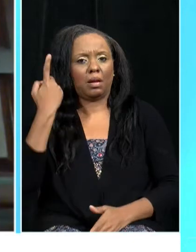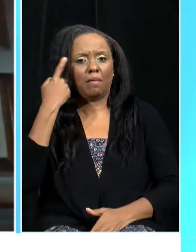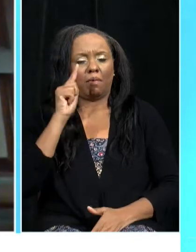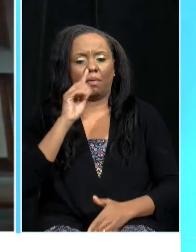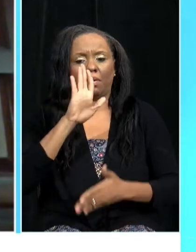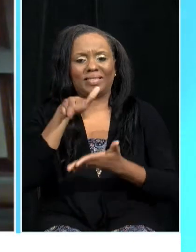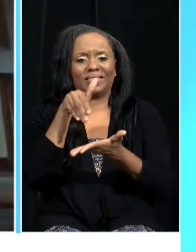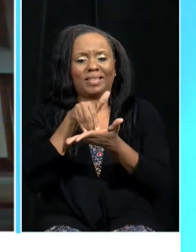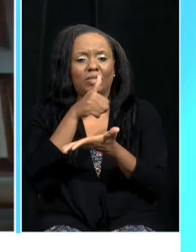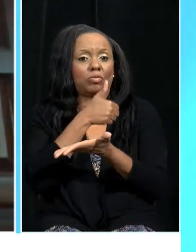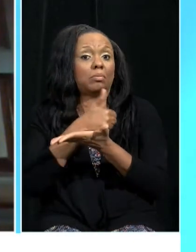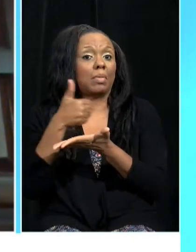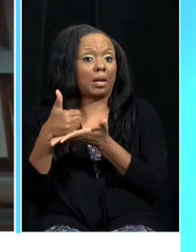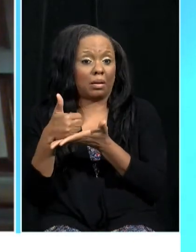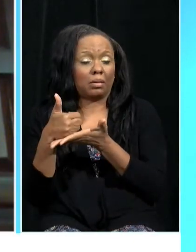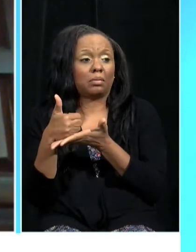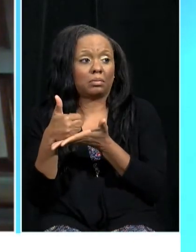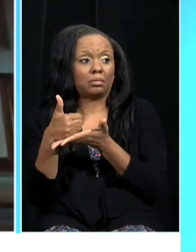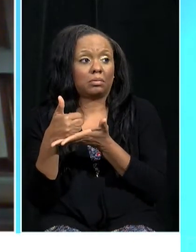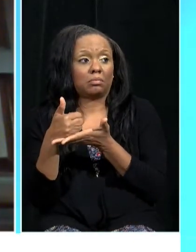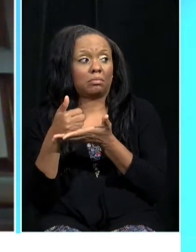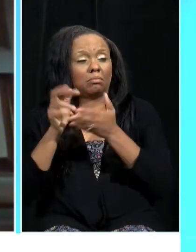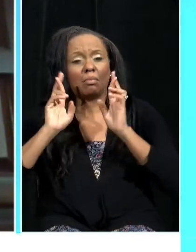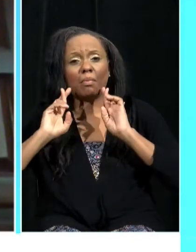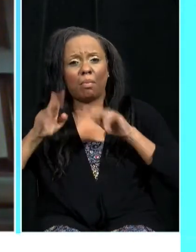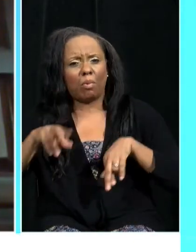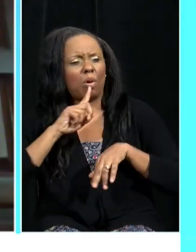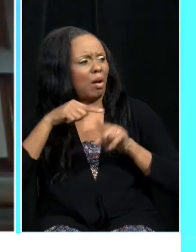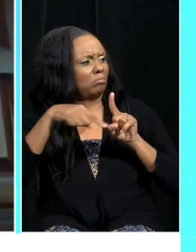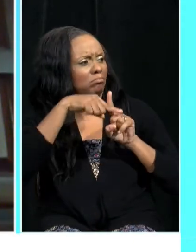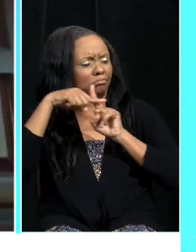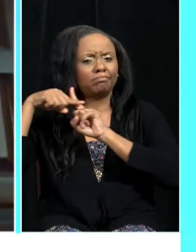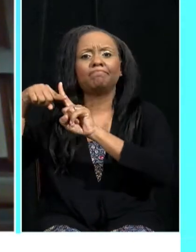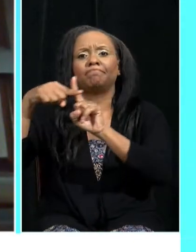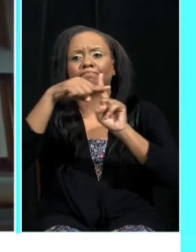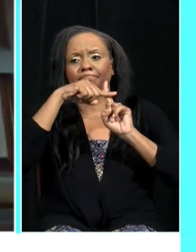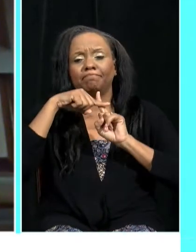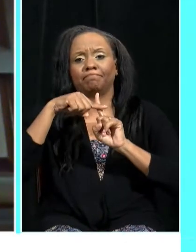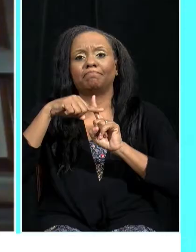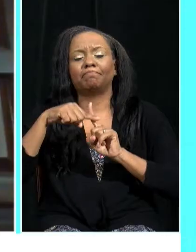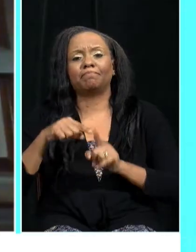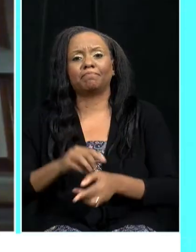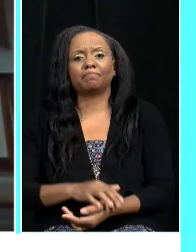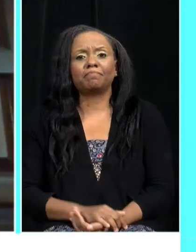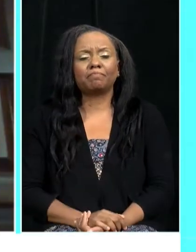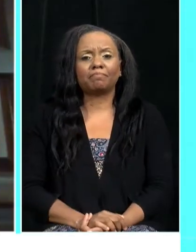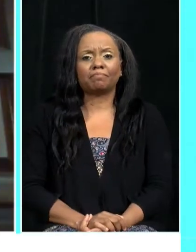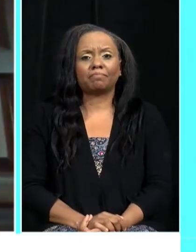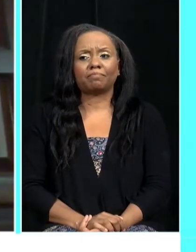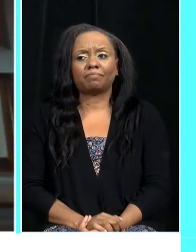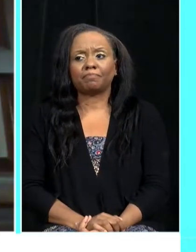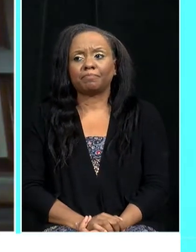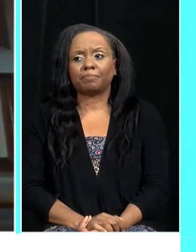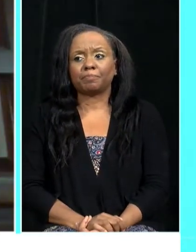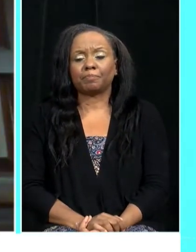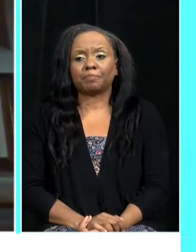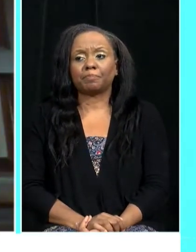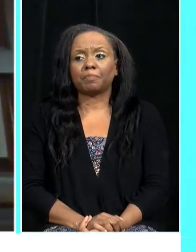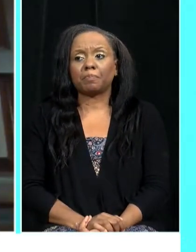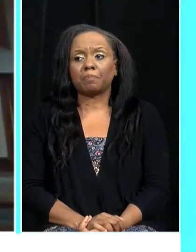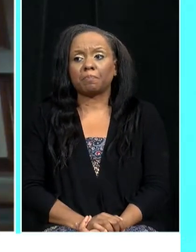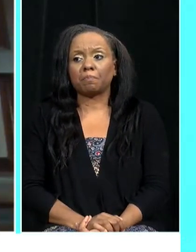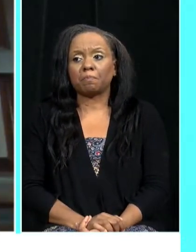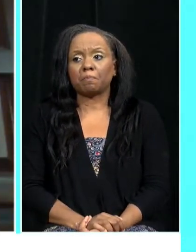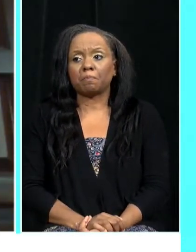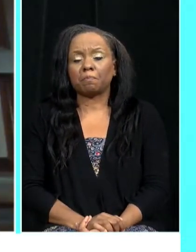reporting is really sends positive signals. The fact that with a good